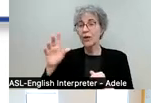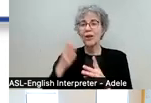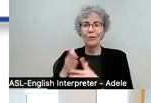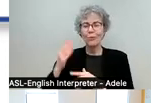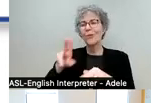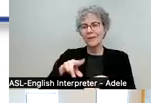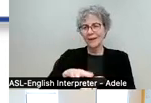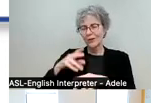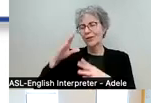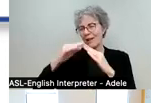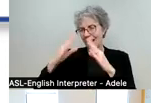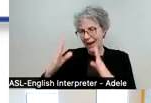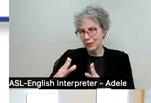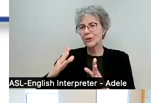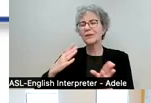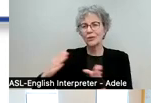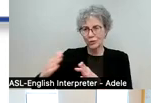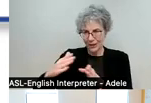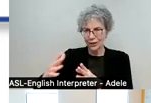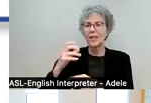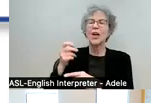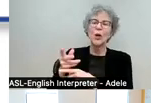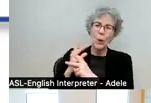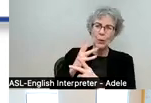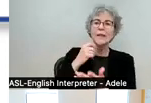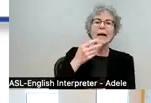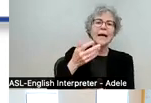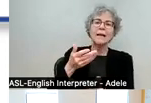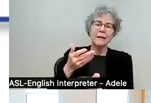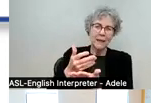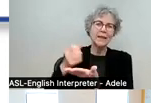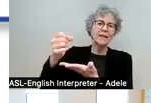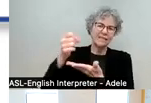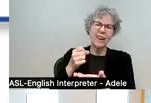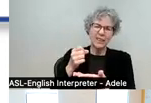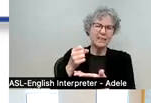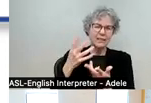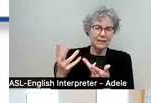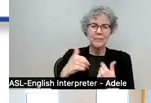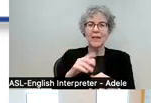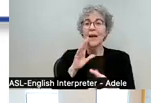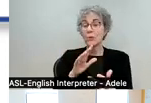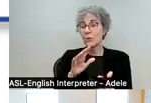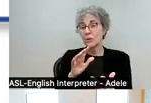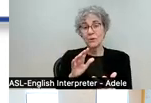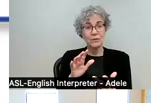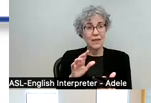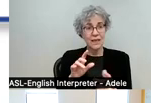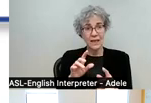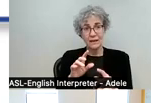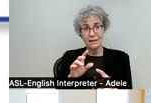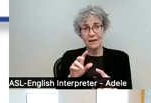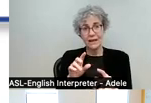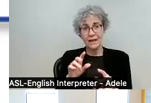Strategy. It will be about 28 stories, which again will be a mix of